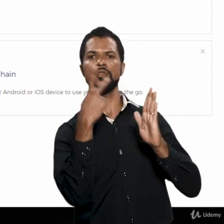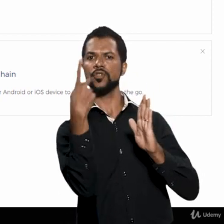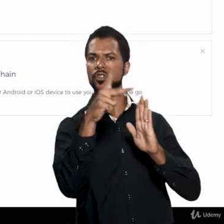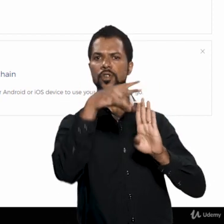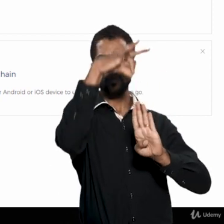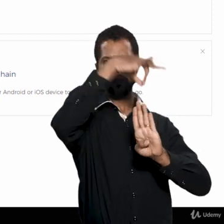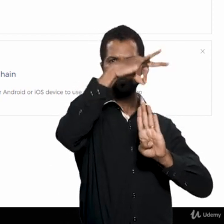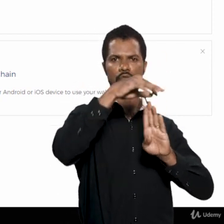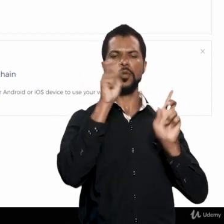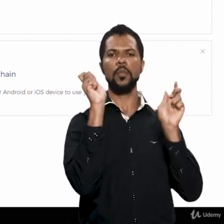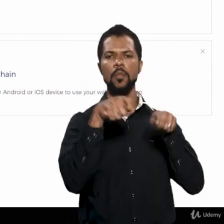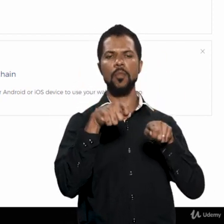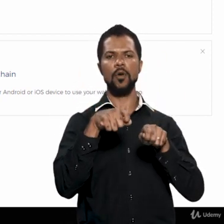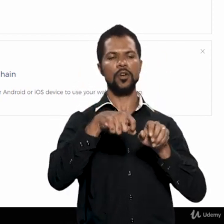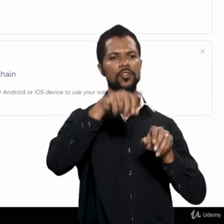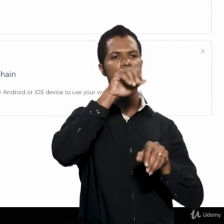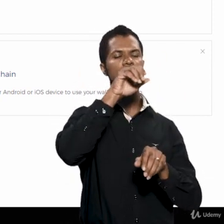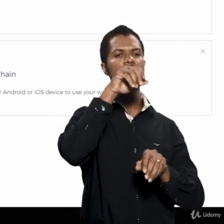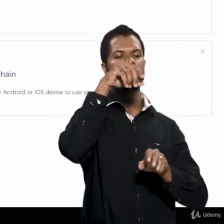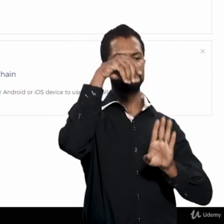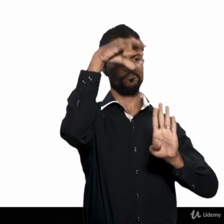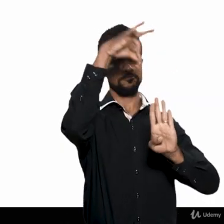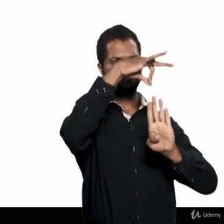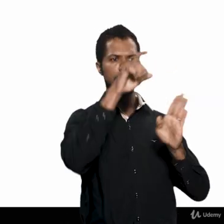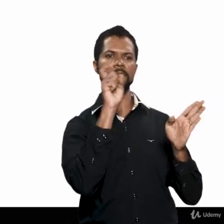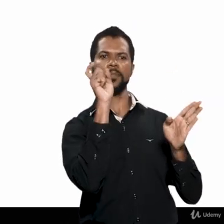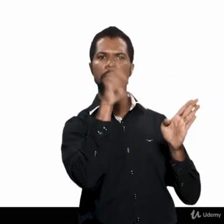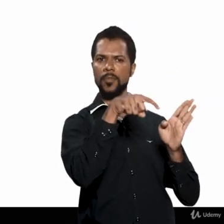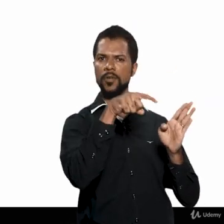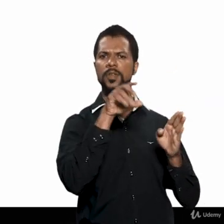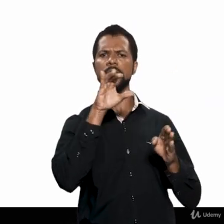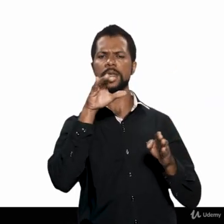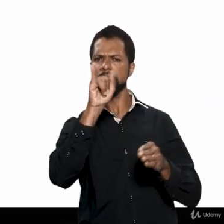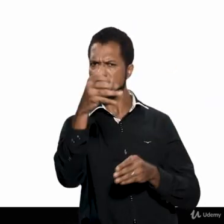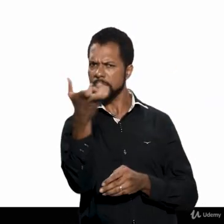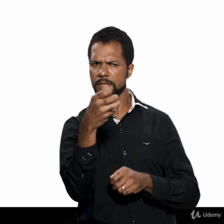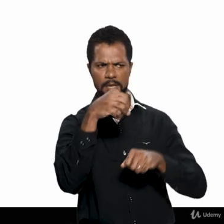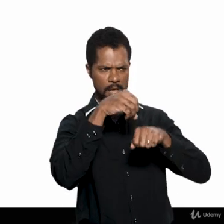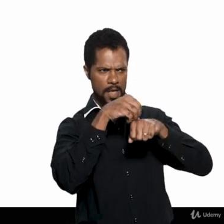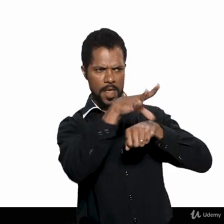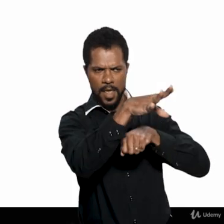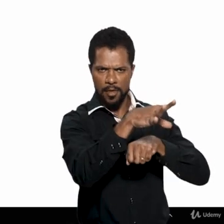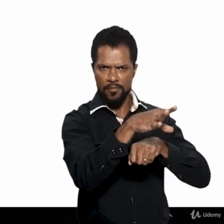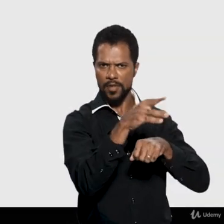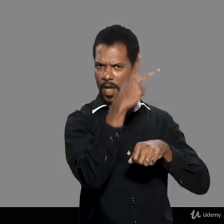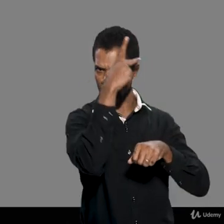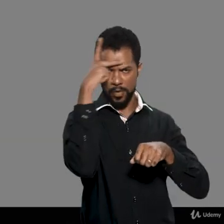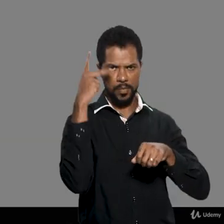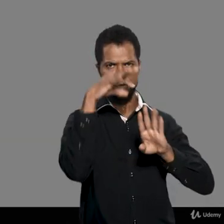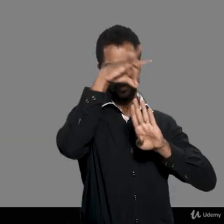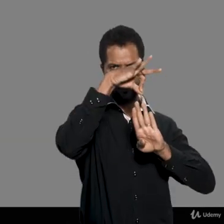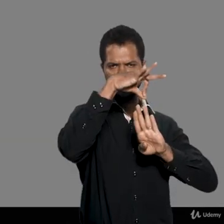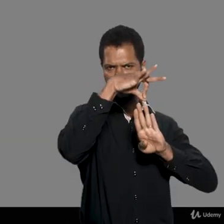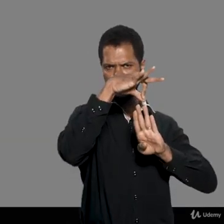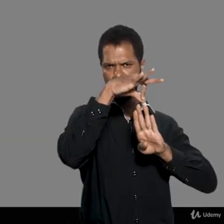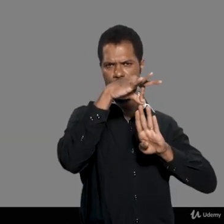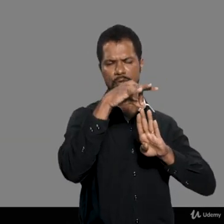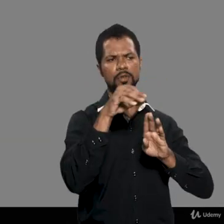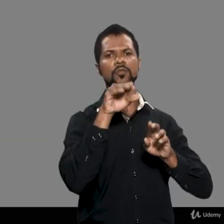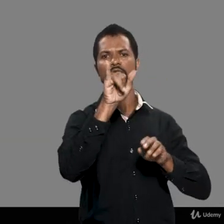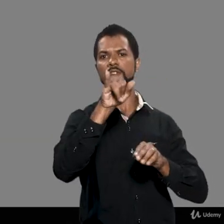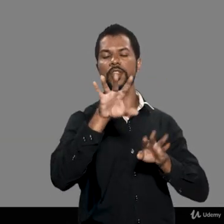see Bitcoin. If you want to send Bitcoins to someone, you're going to simply click